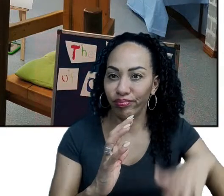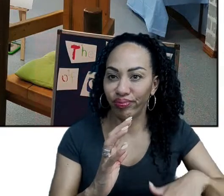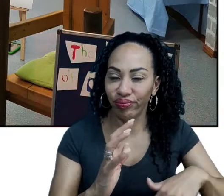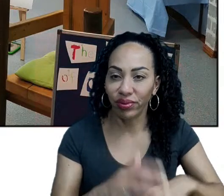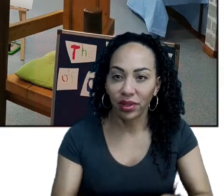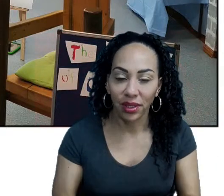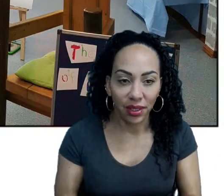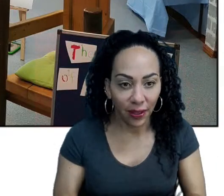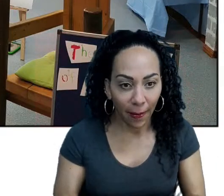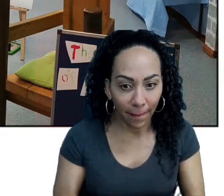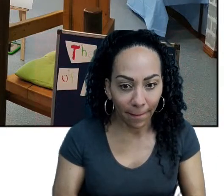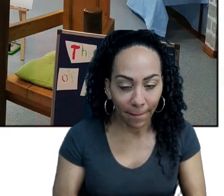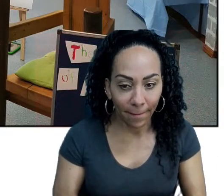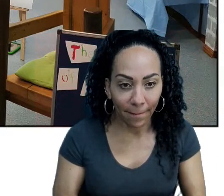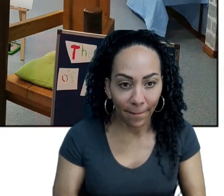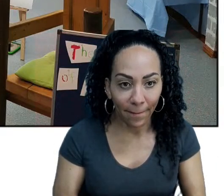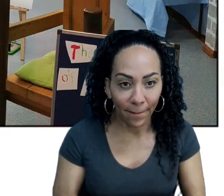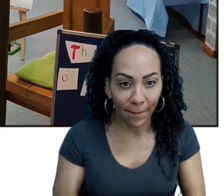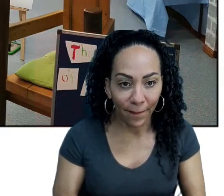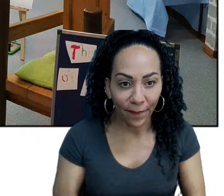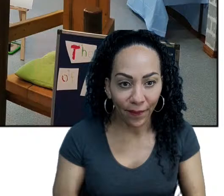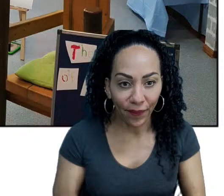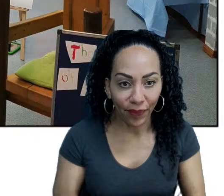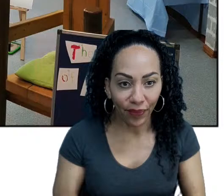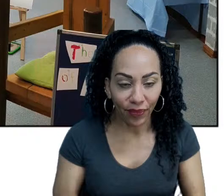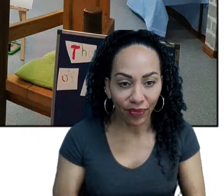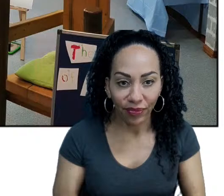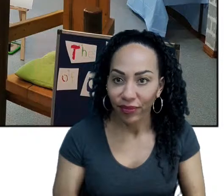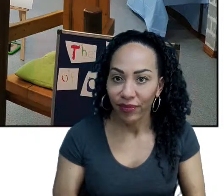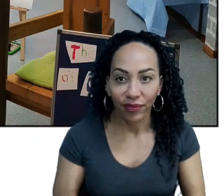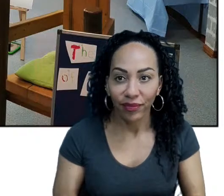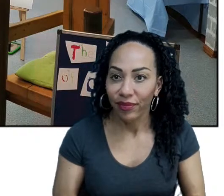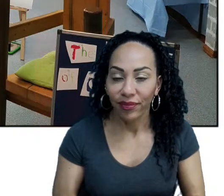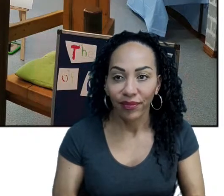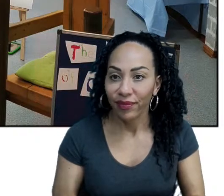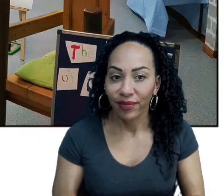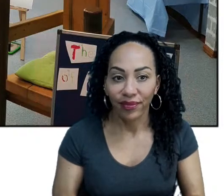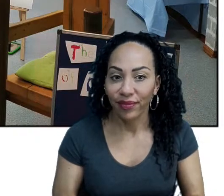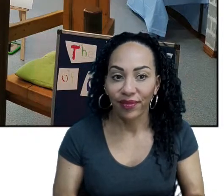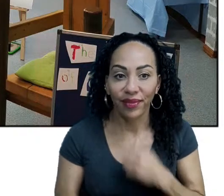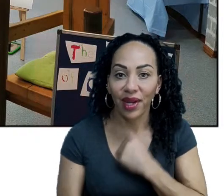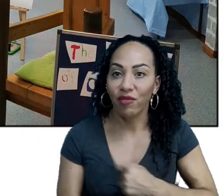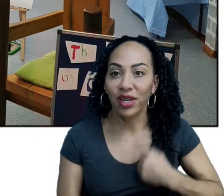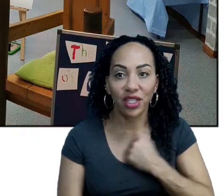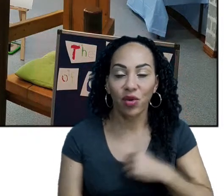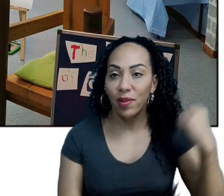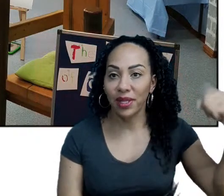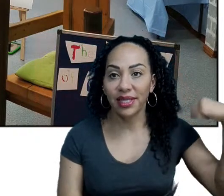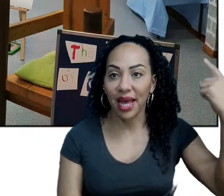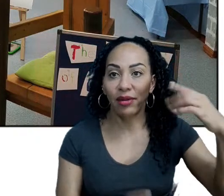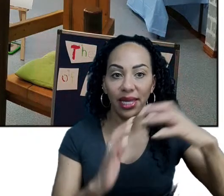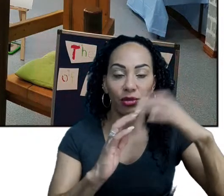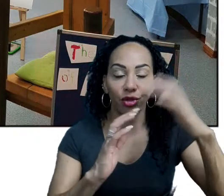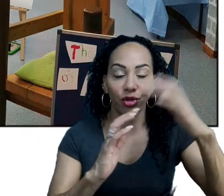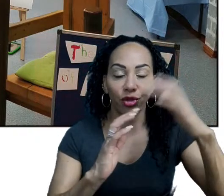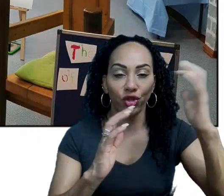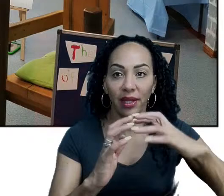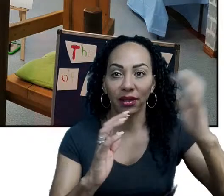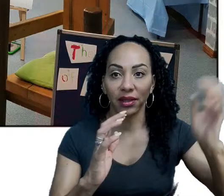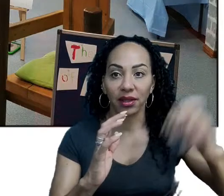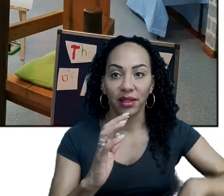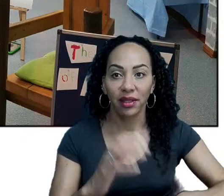So yeah, that was great. We did create a bank of sounds for all of these words.